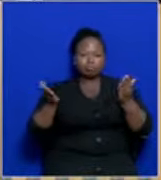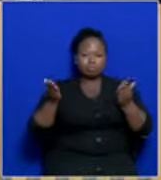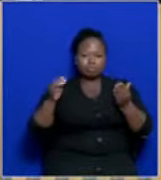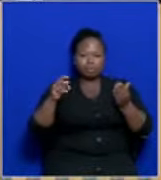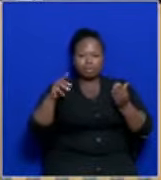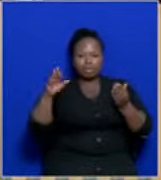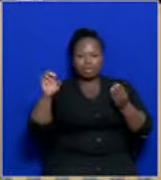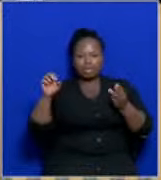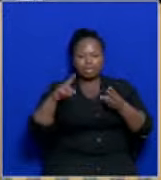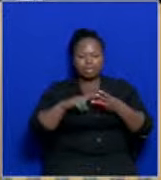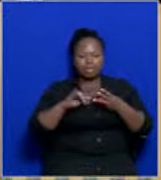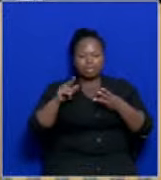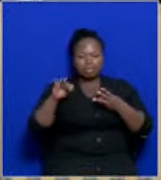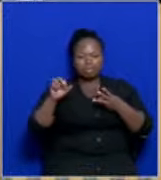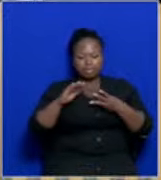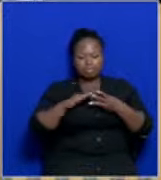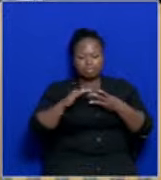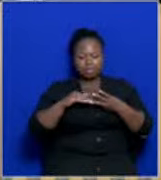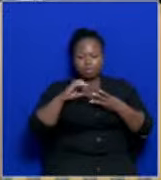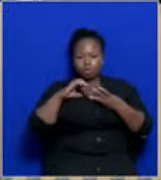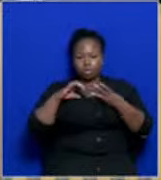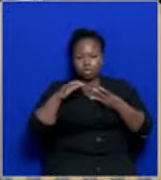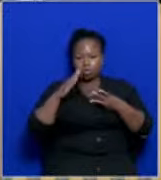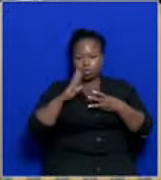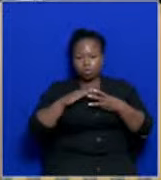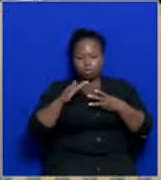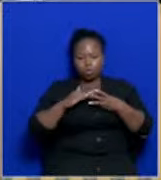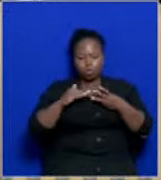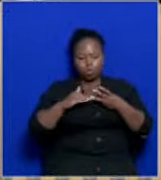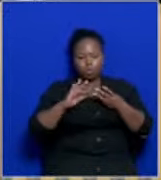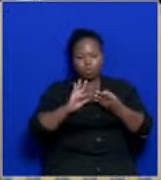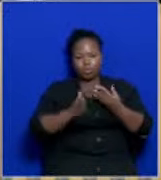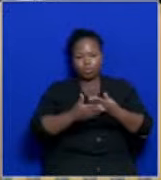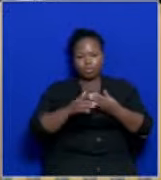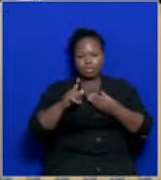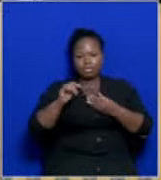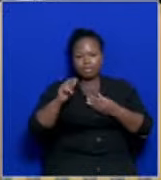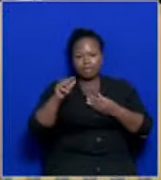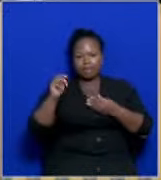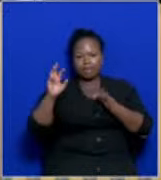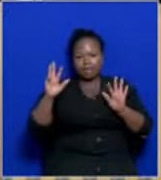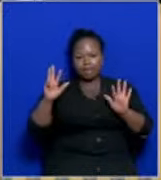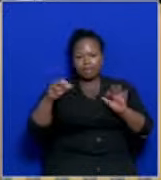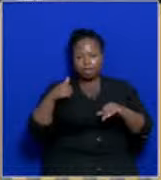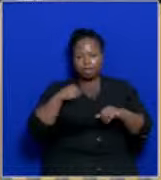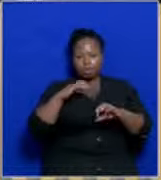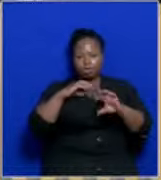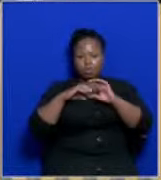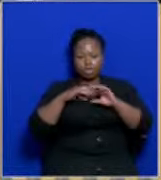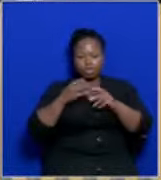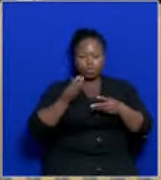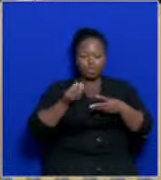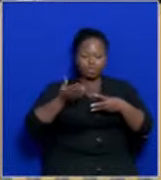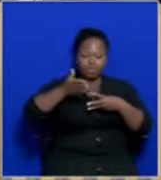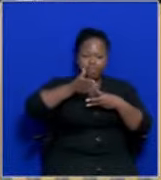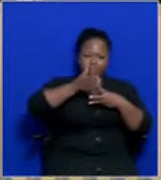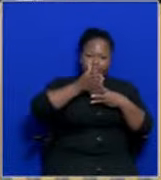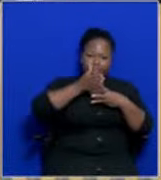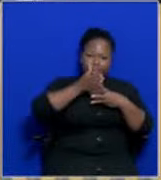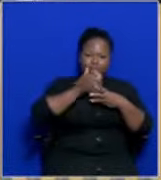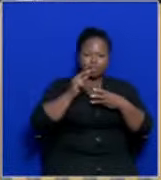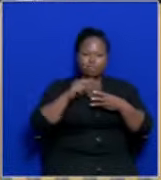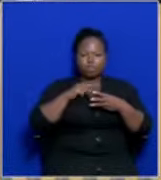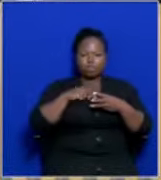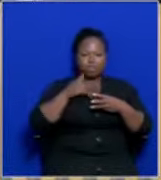I attach as annexure TLM9 screenshots of my communication with him on a number he had provided in